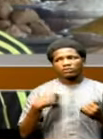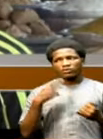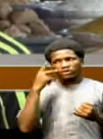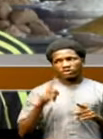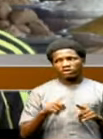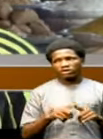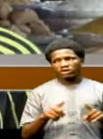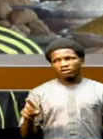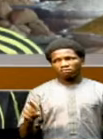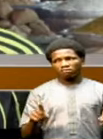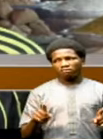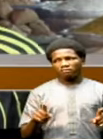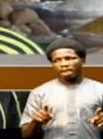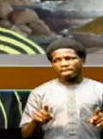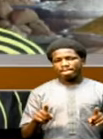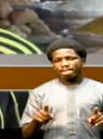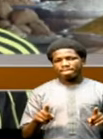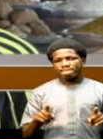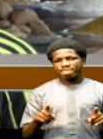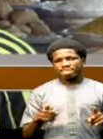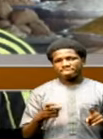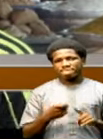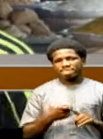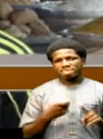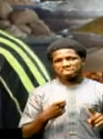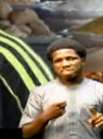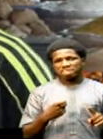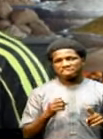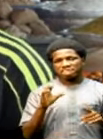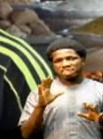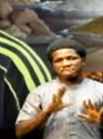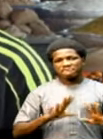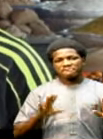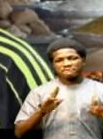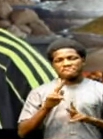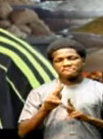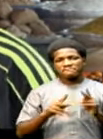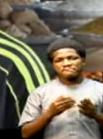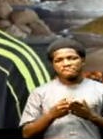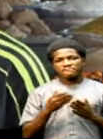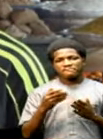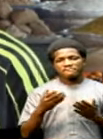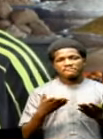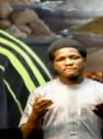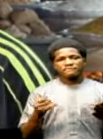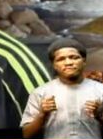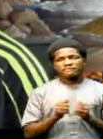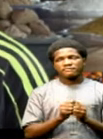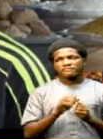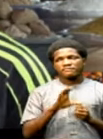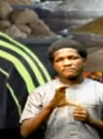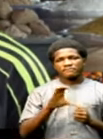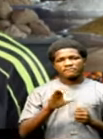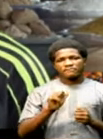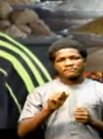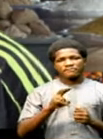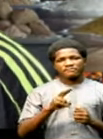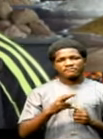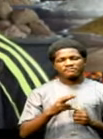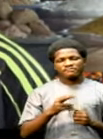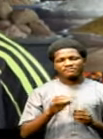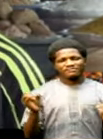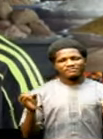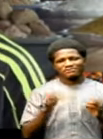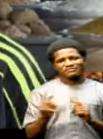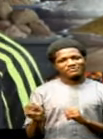because from Sunday, people used to buy things with cash. No more transfer,